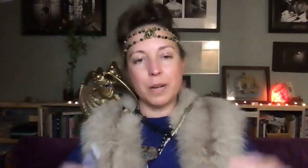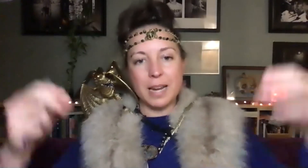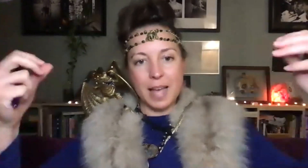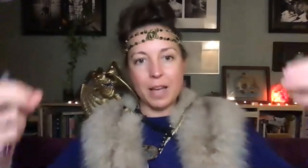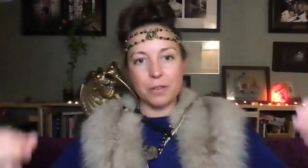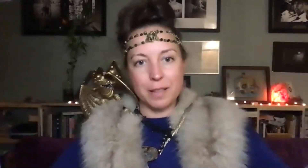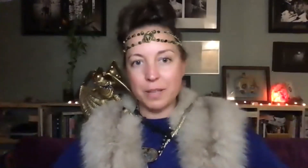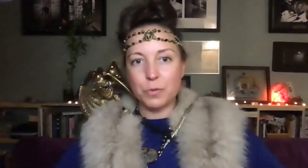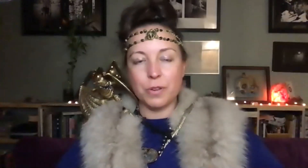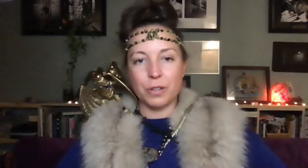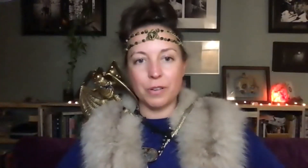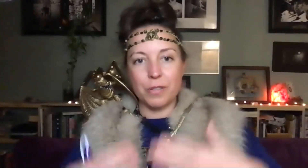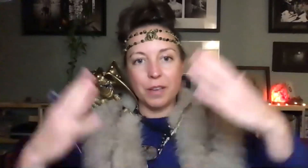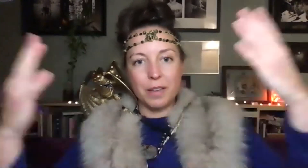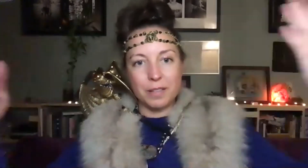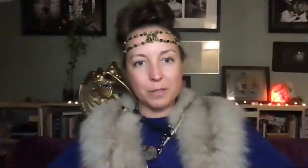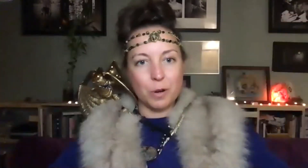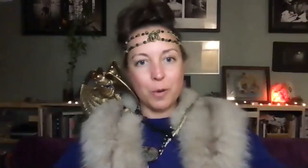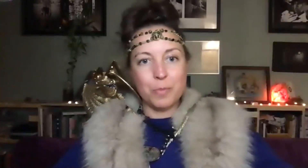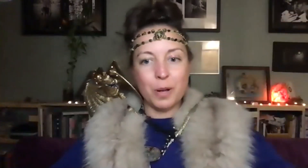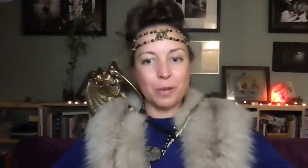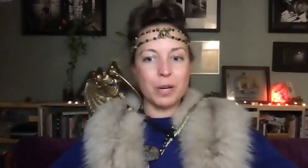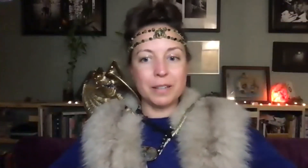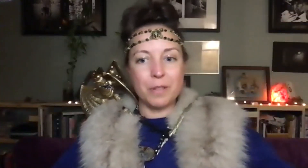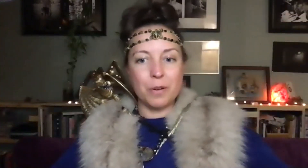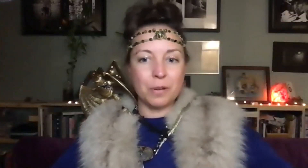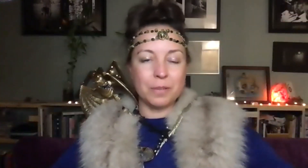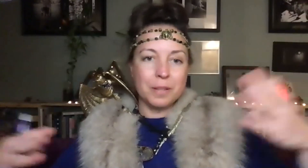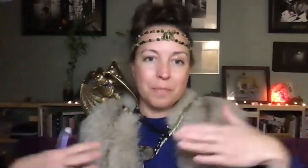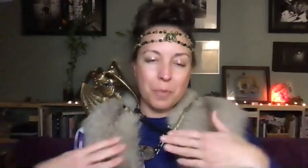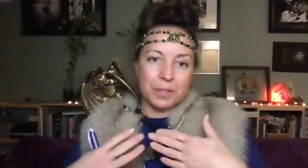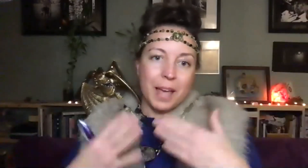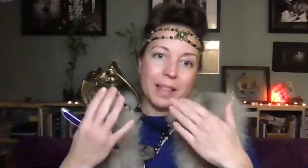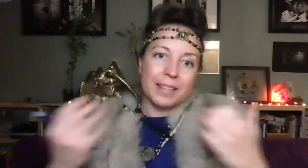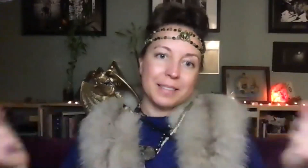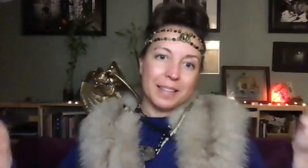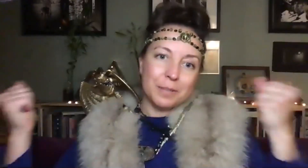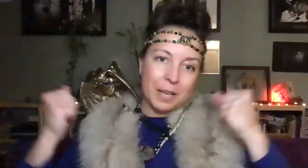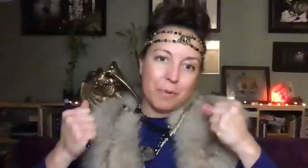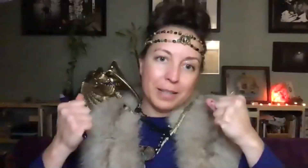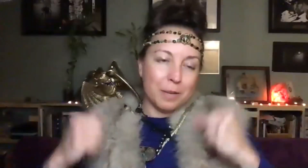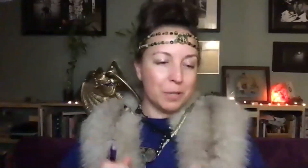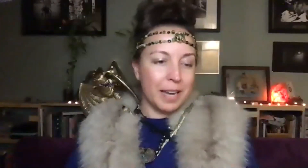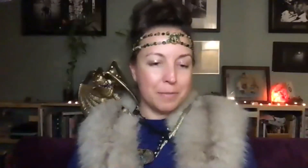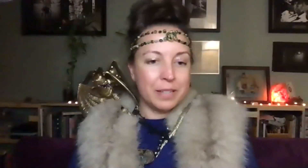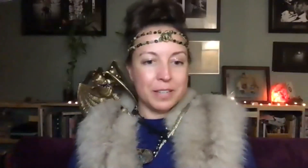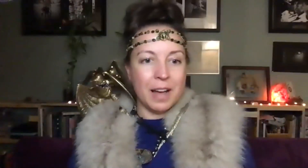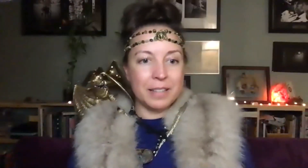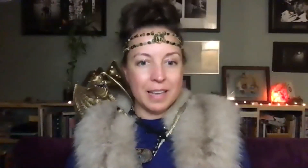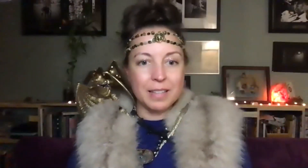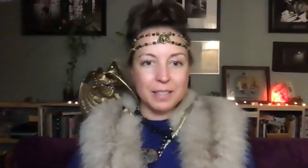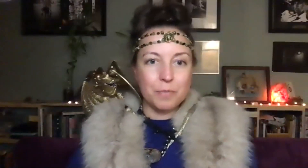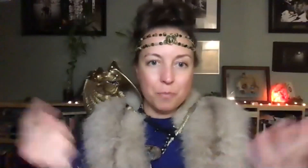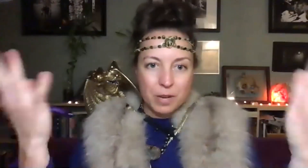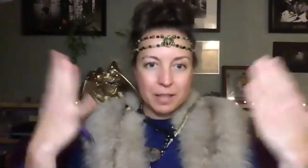physical body, anchoring them into the earth. These are all part of the whole let's embrace our